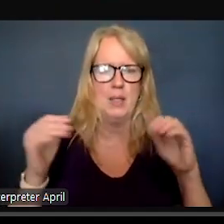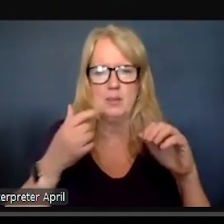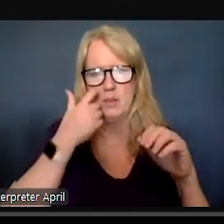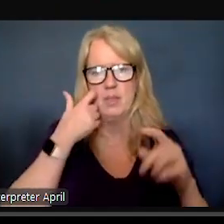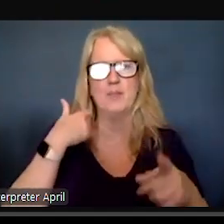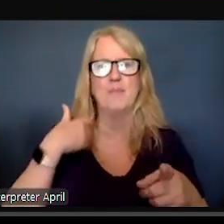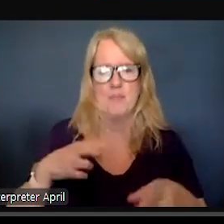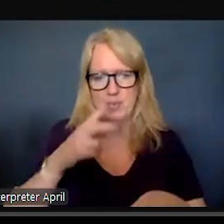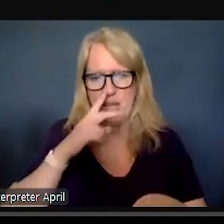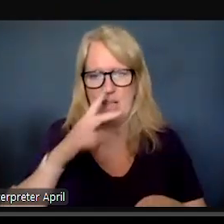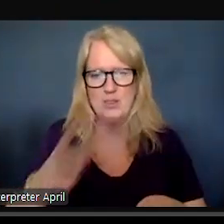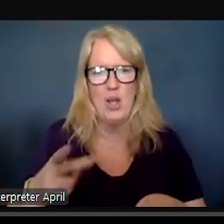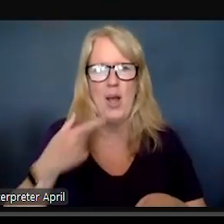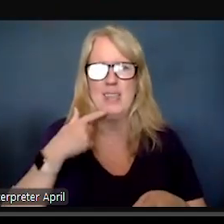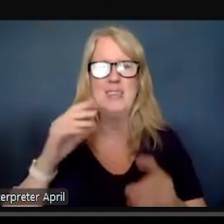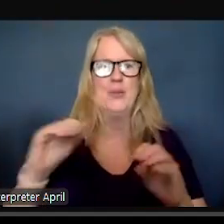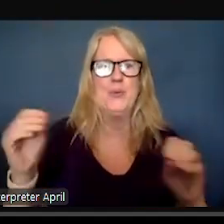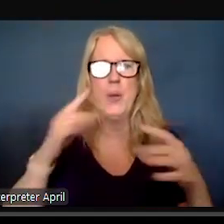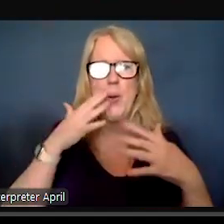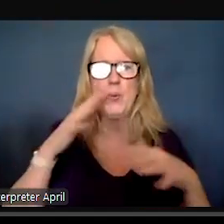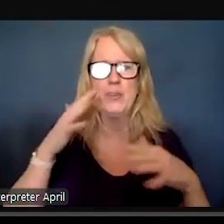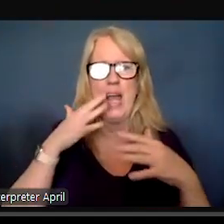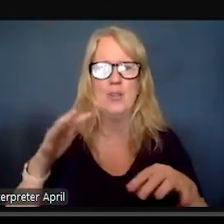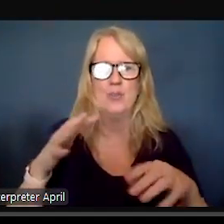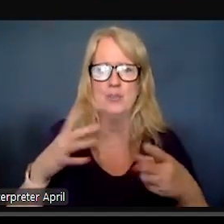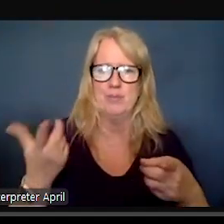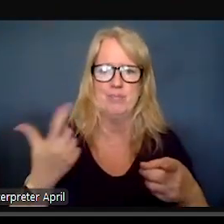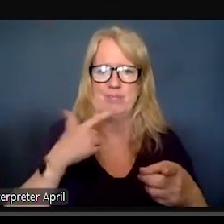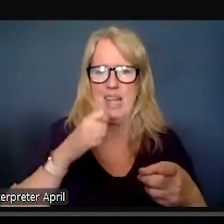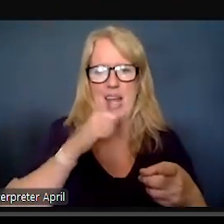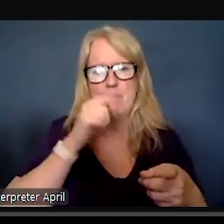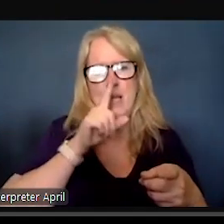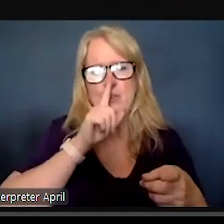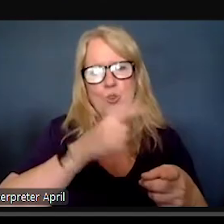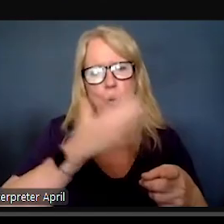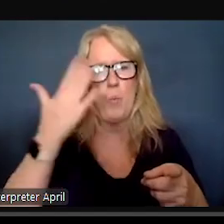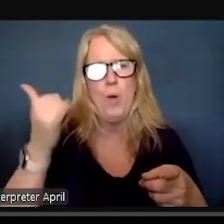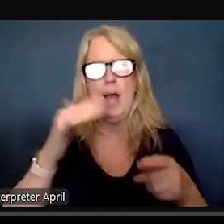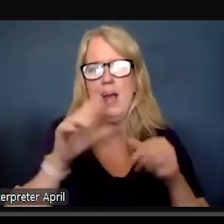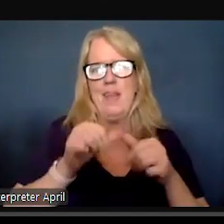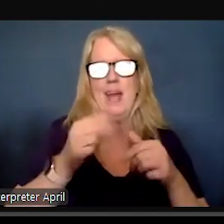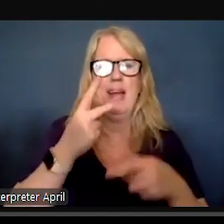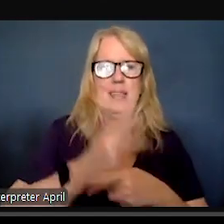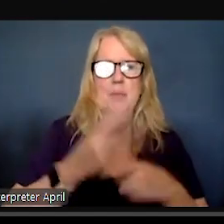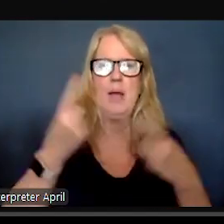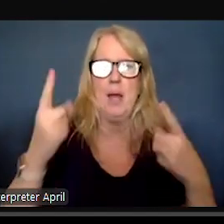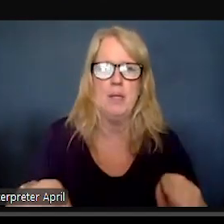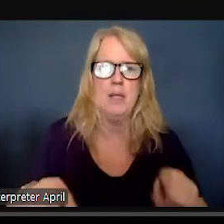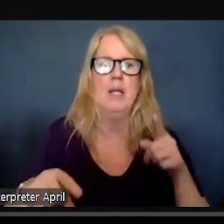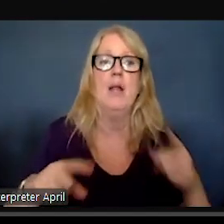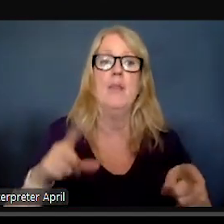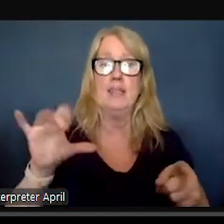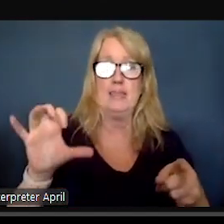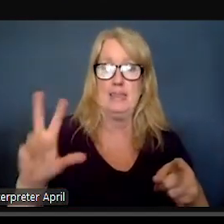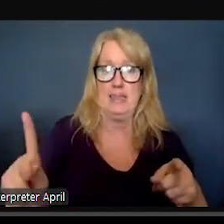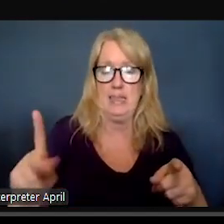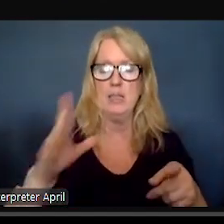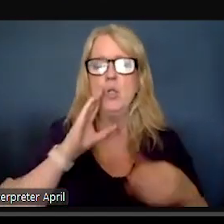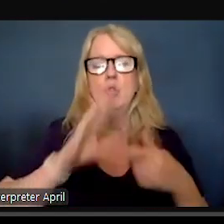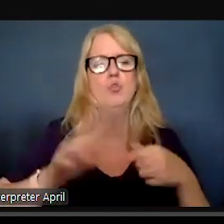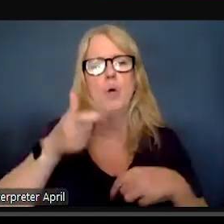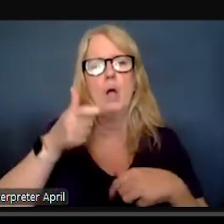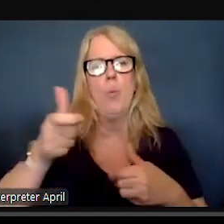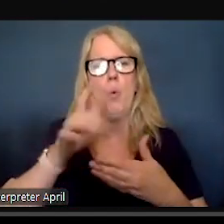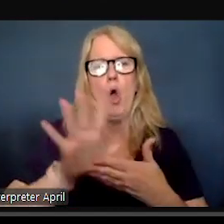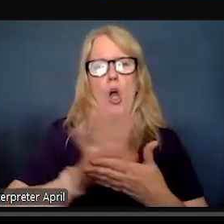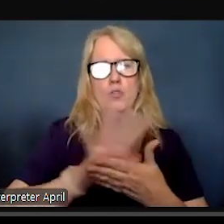All right, I saw the note about the sound going out, and I'm not sure why that keeps happening, but I will share this link. You can watch the